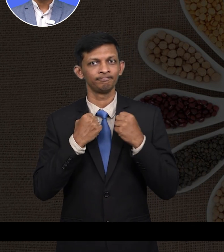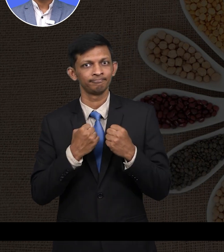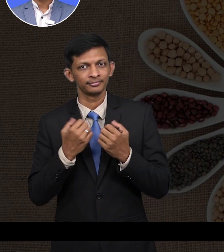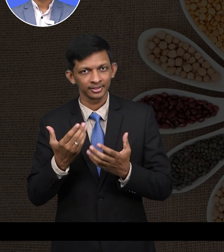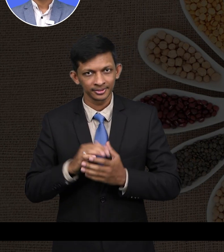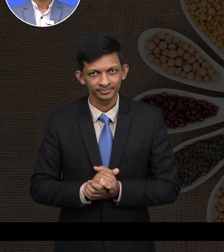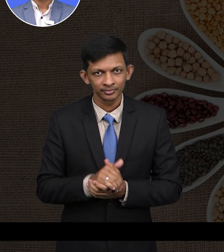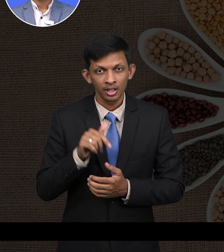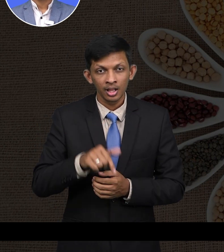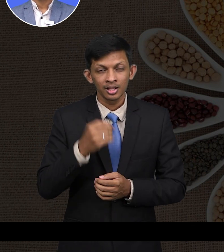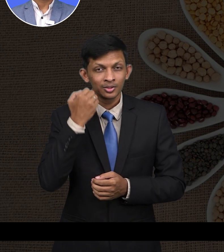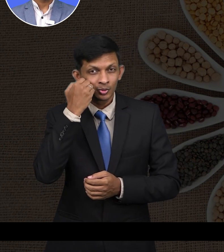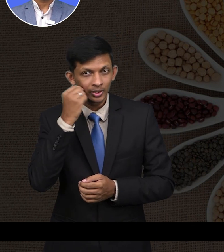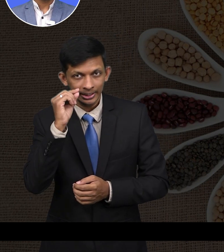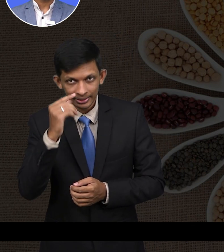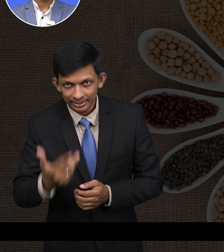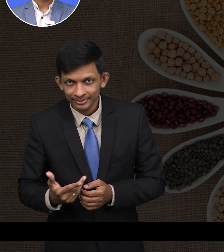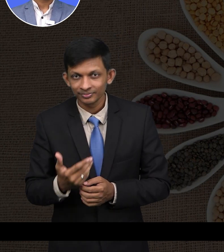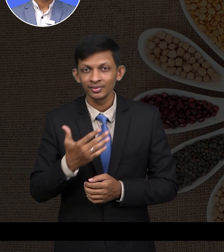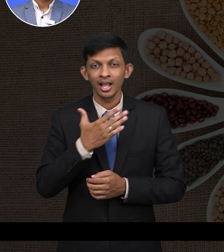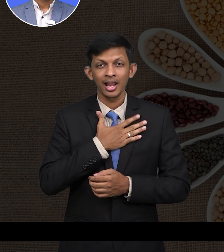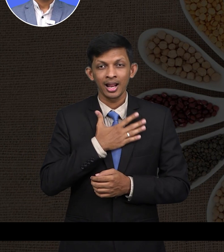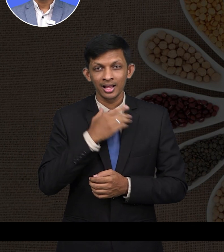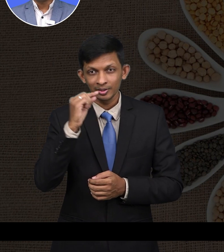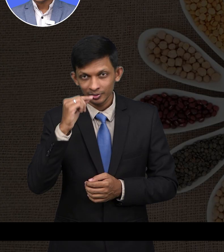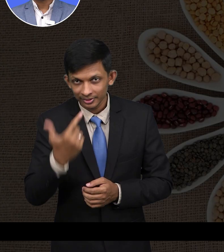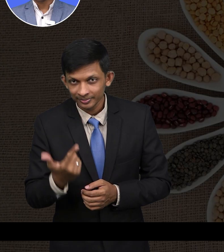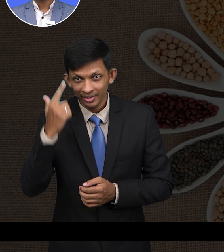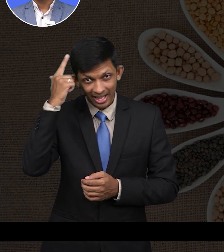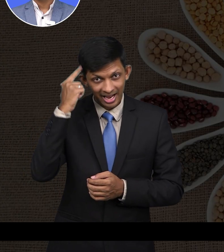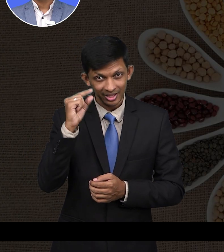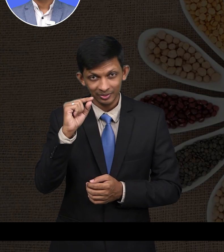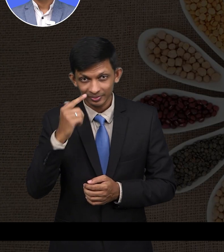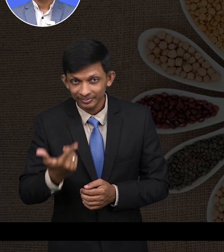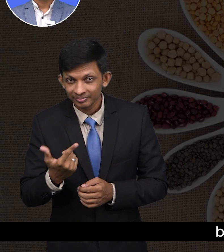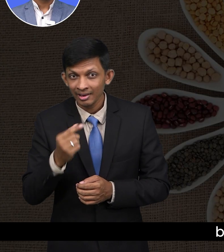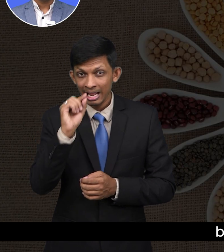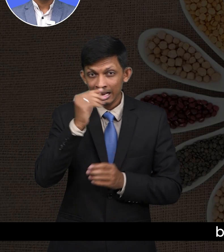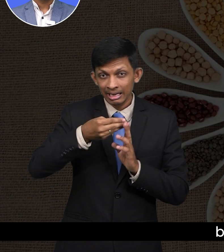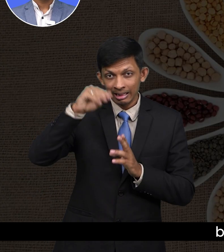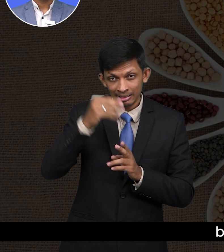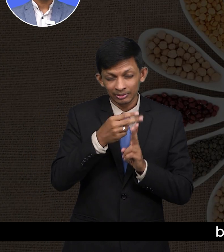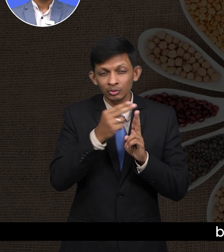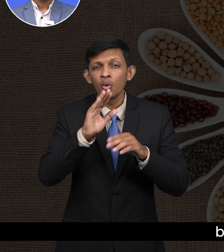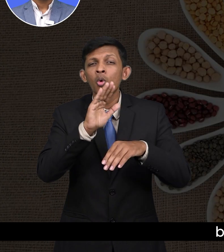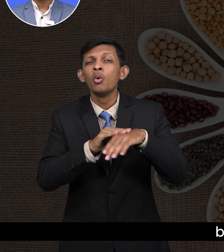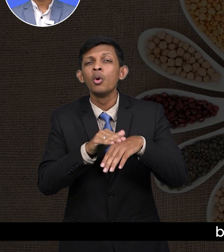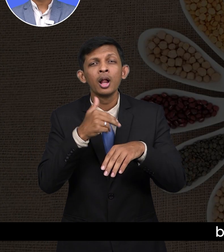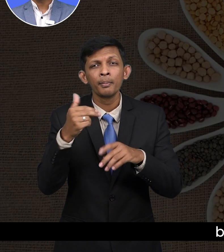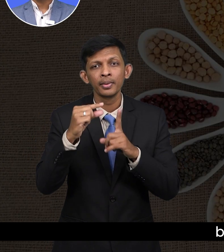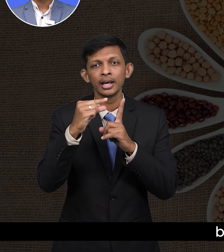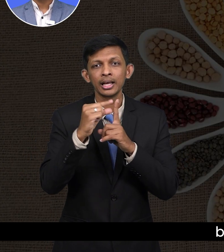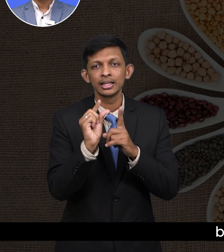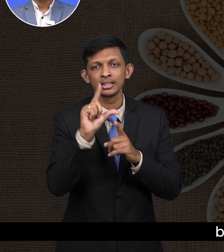Bengal gram, green gram, black gram, beans,